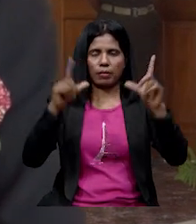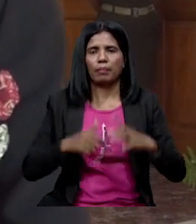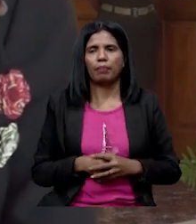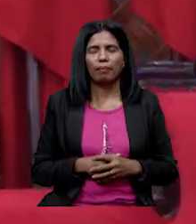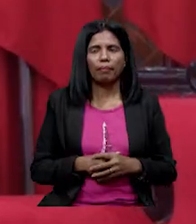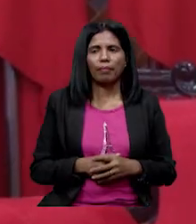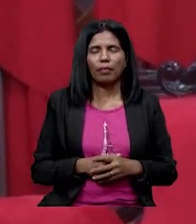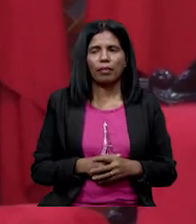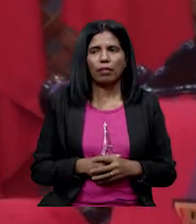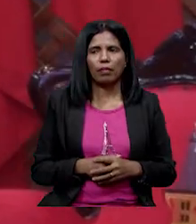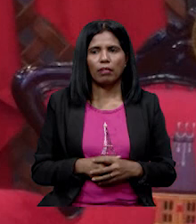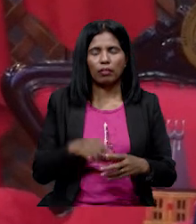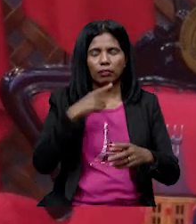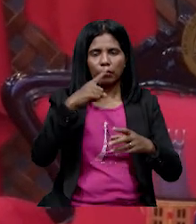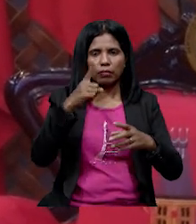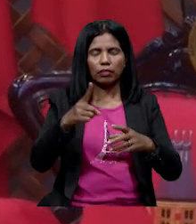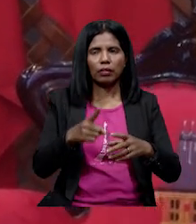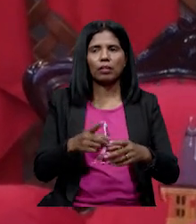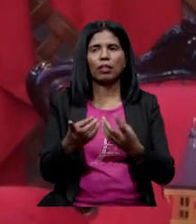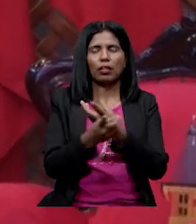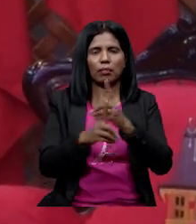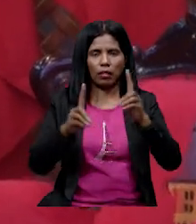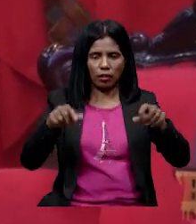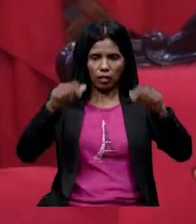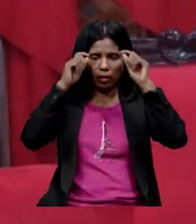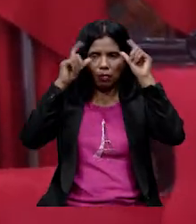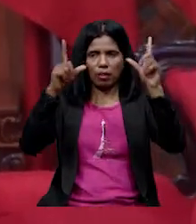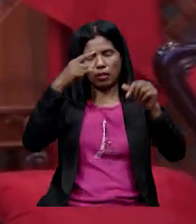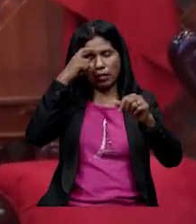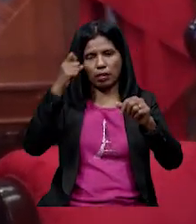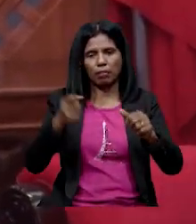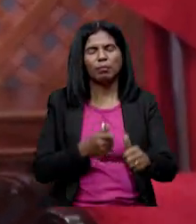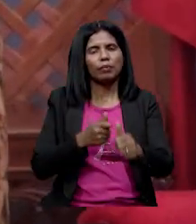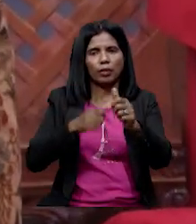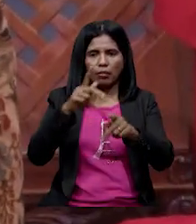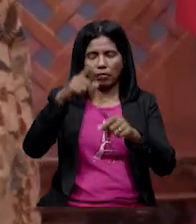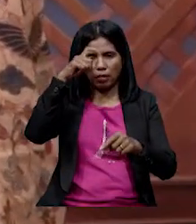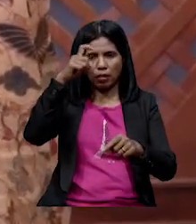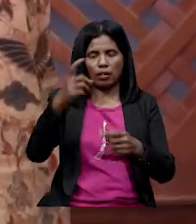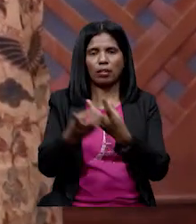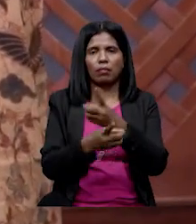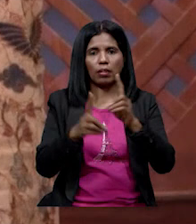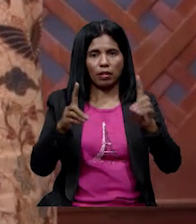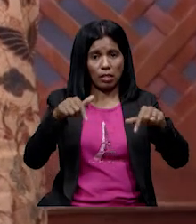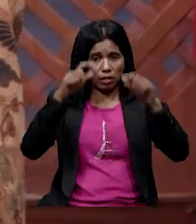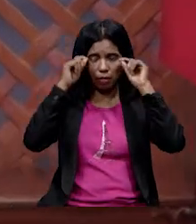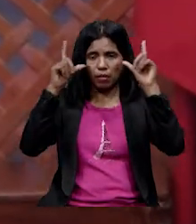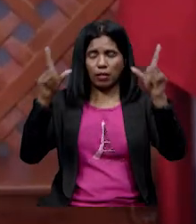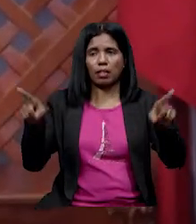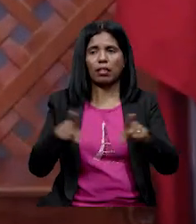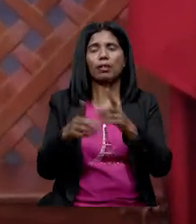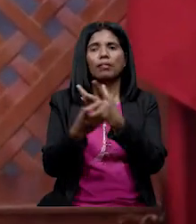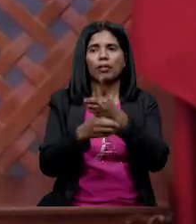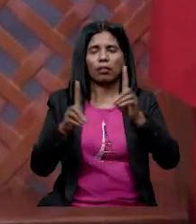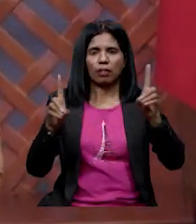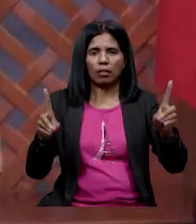Diplomata Polonimos louva o sistema democracia e Timor-Leste. Tambatir diplomata ne sistema democracia e Timor-Leste, sai democracia e